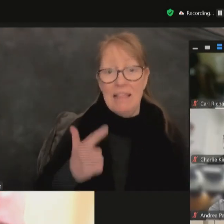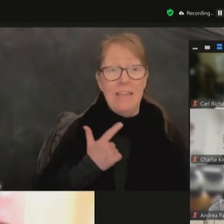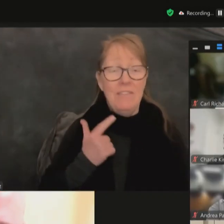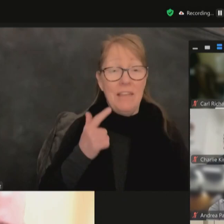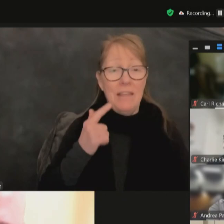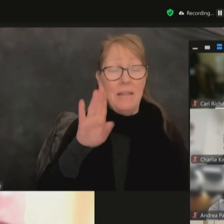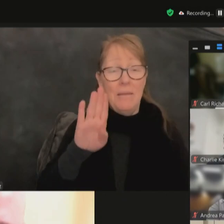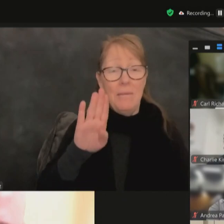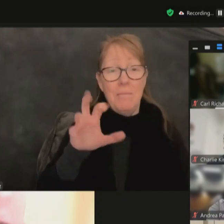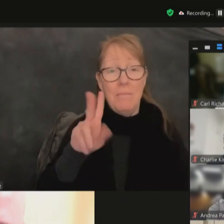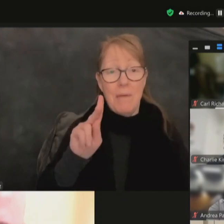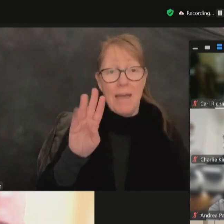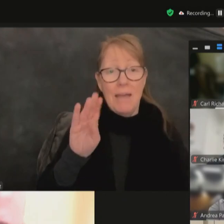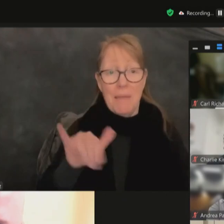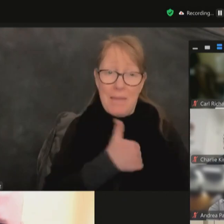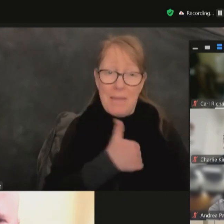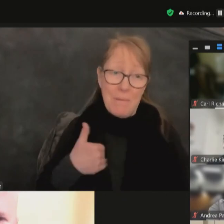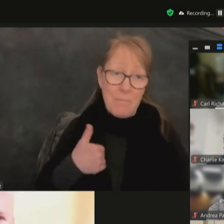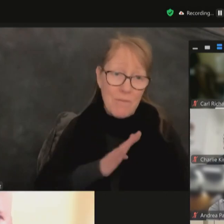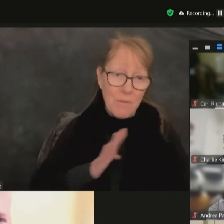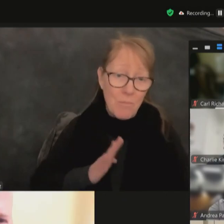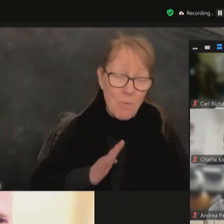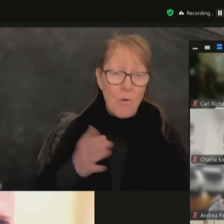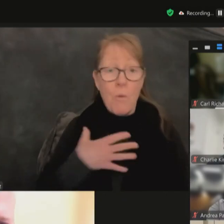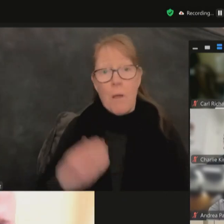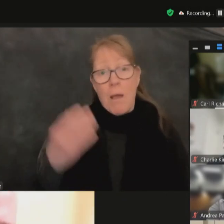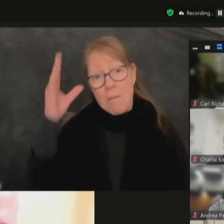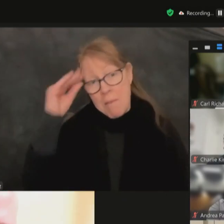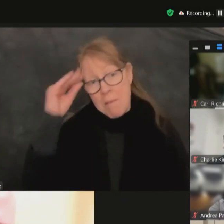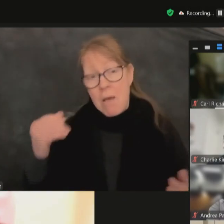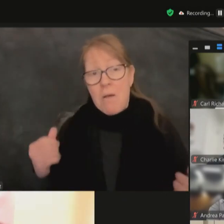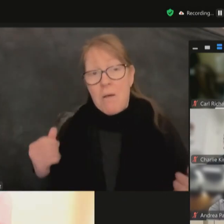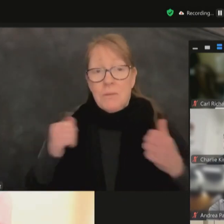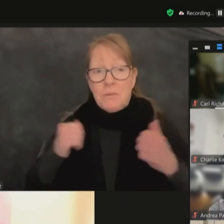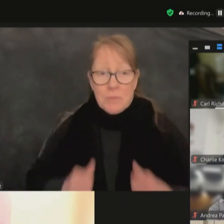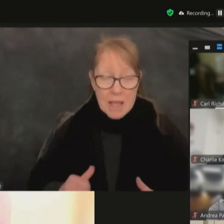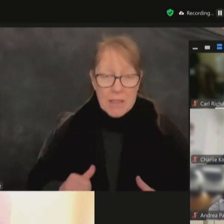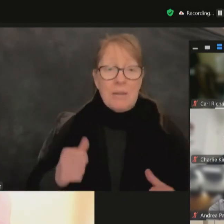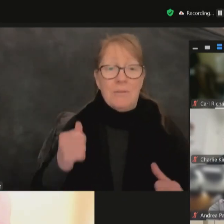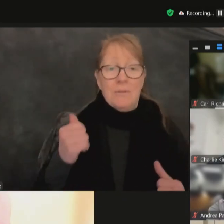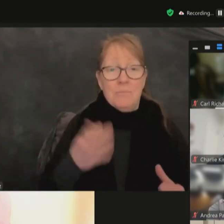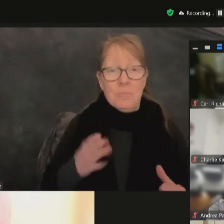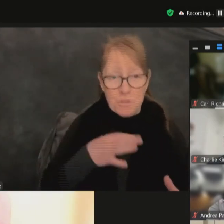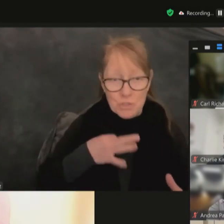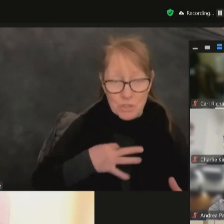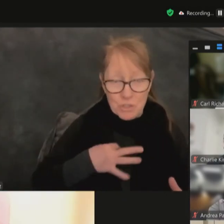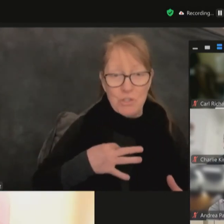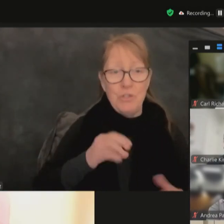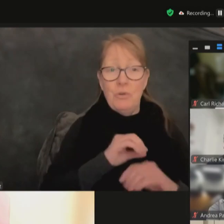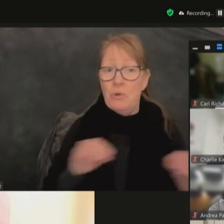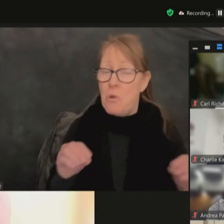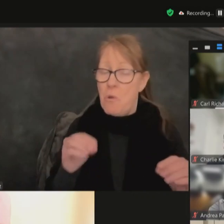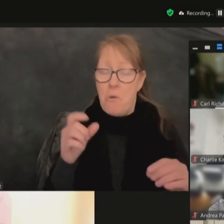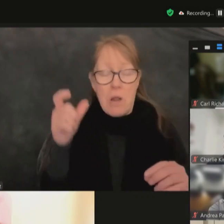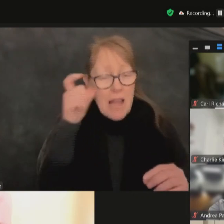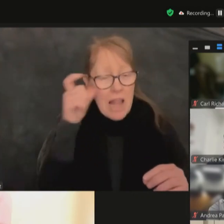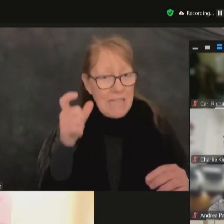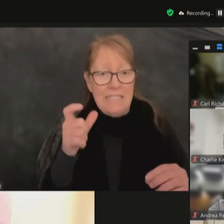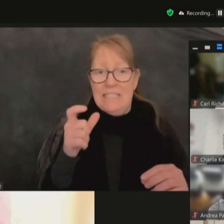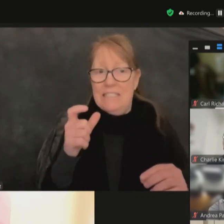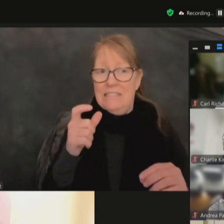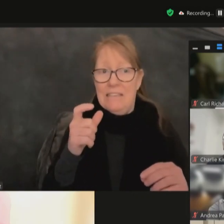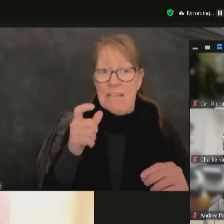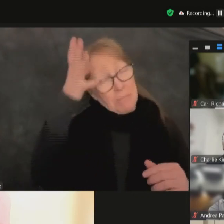white male wearing a sport jacket, blue shirt, no glasses. Can't say I'm a dude. Good to see